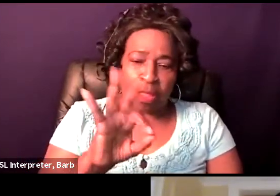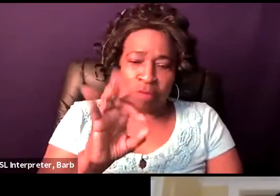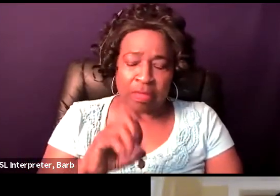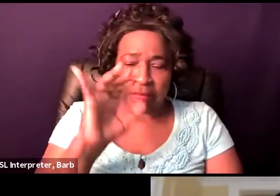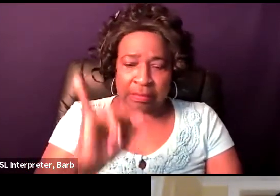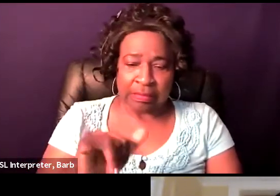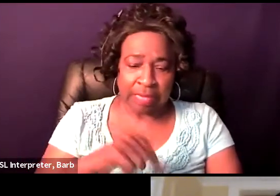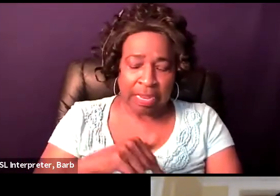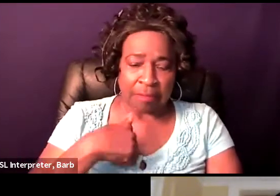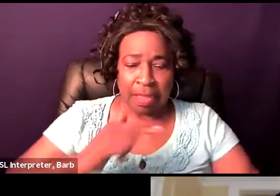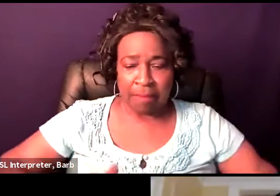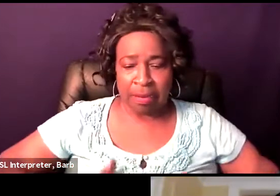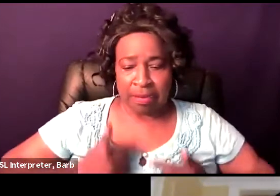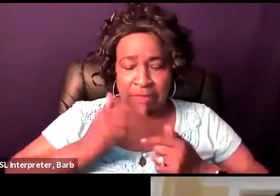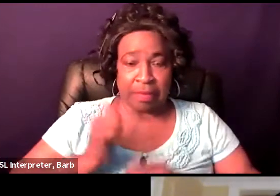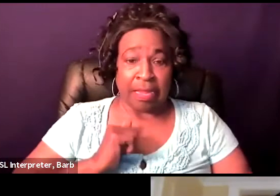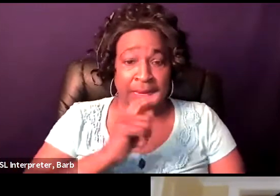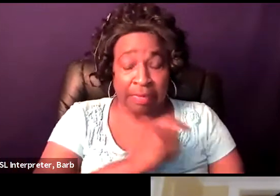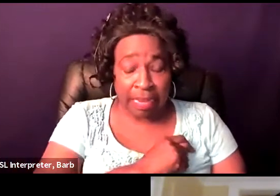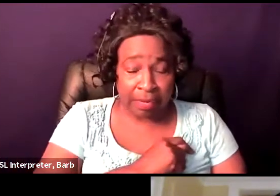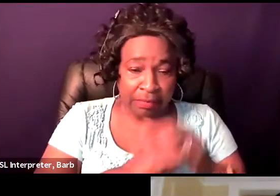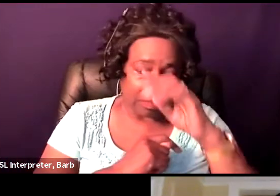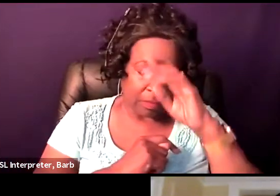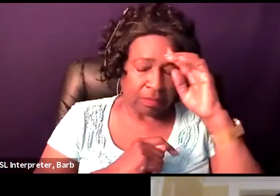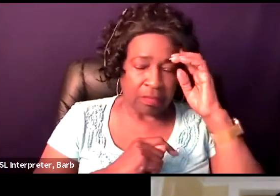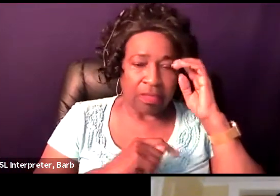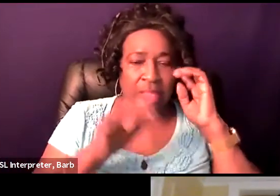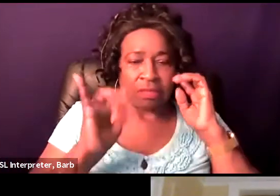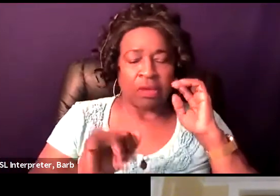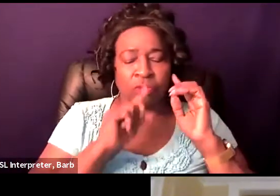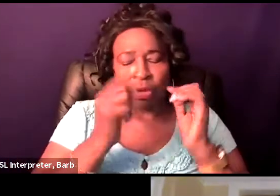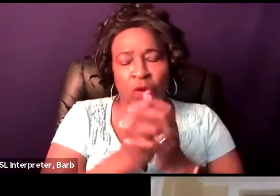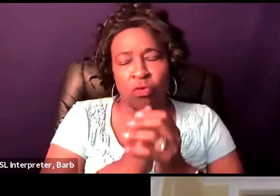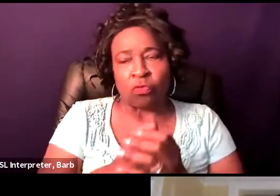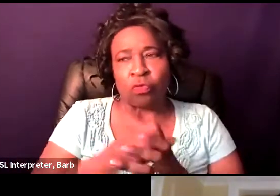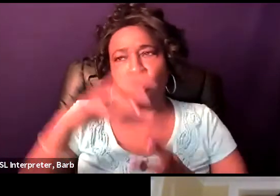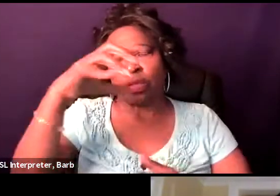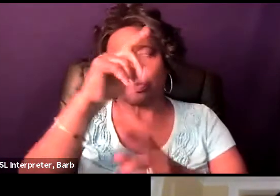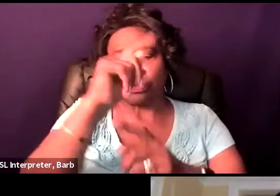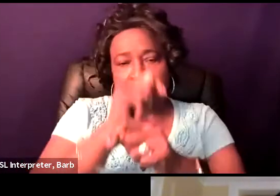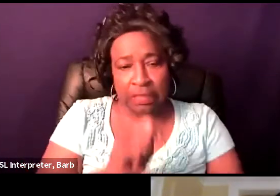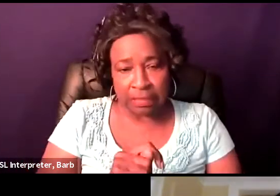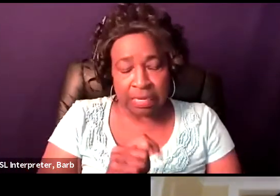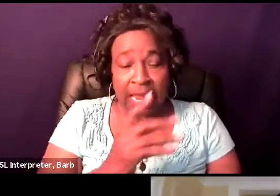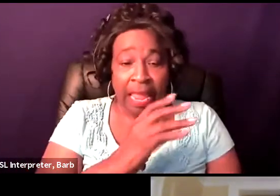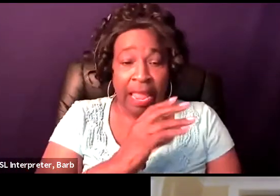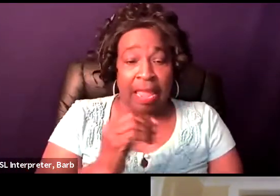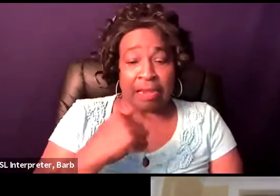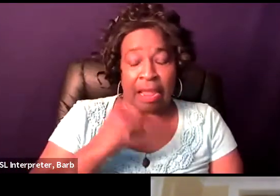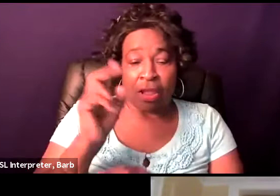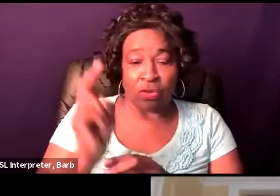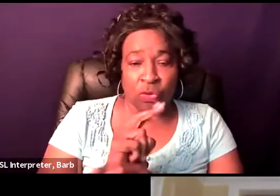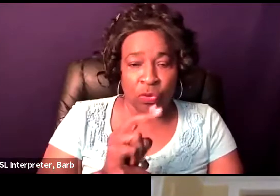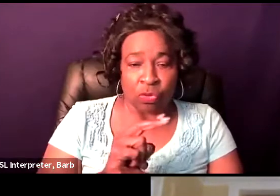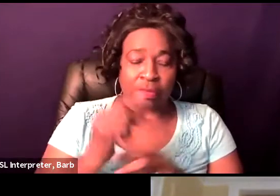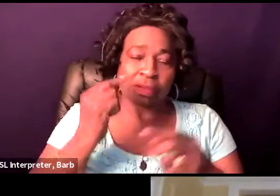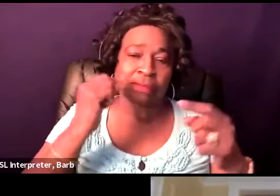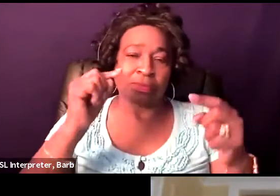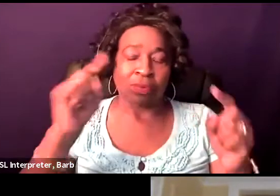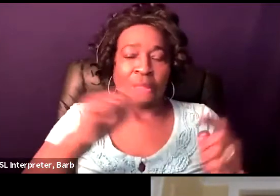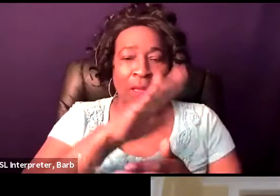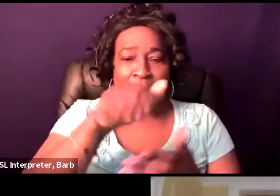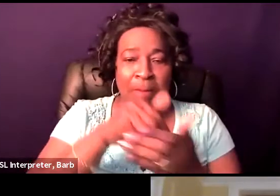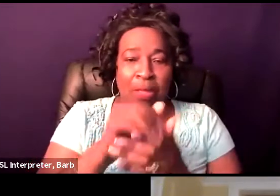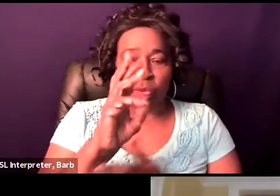lived there was a really rich tradition. And in fact, I used a well-known midwife,